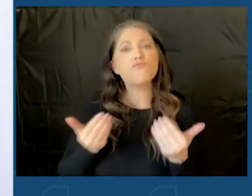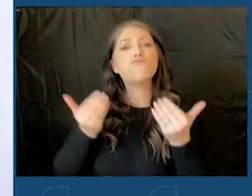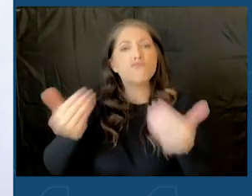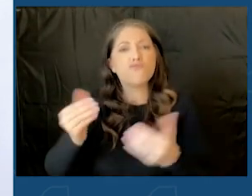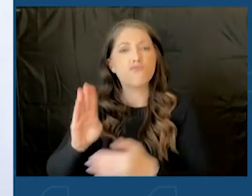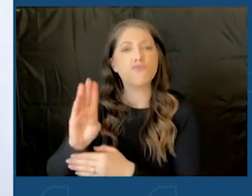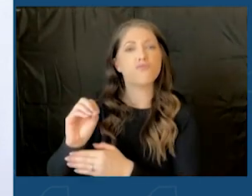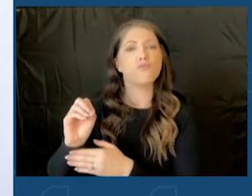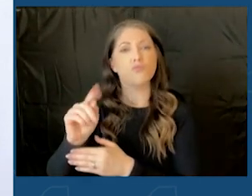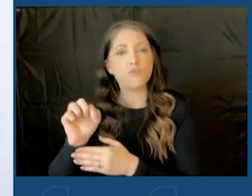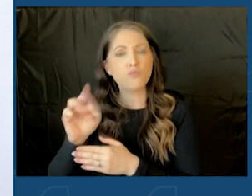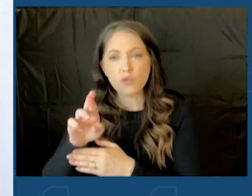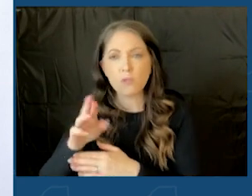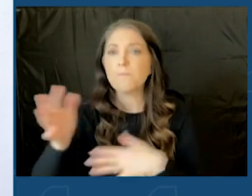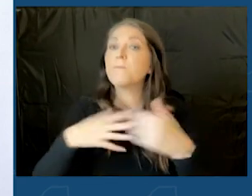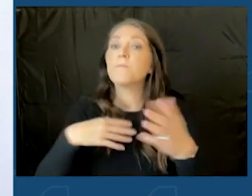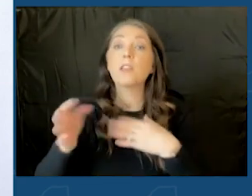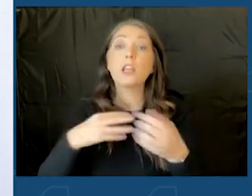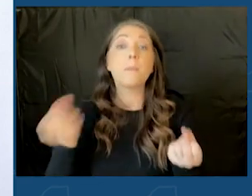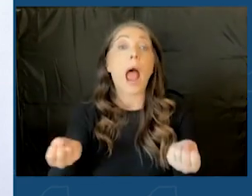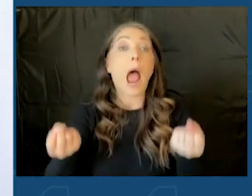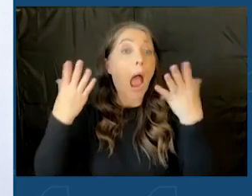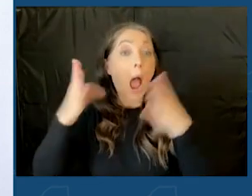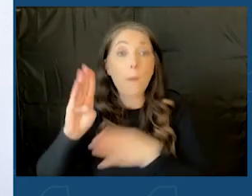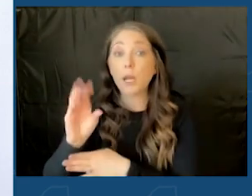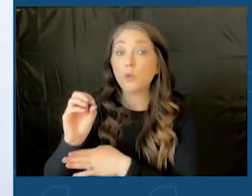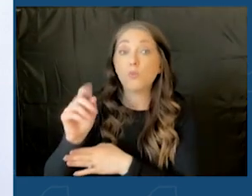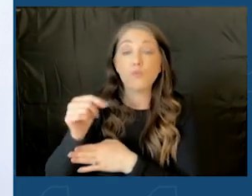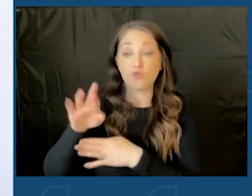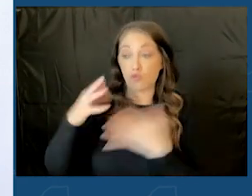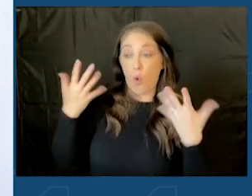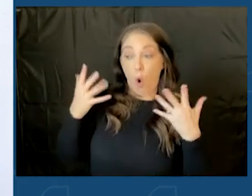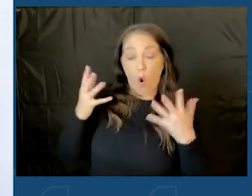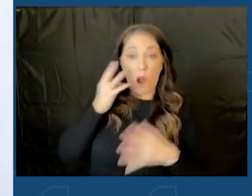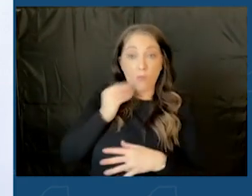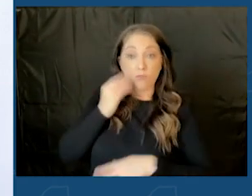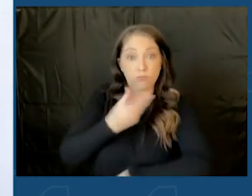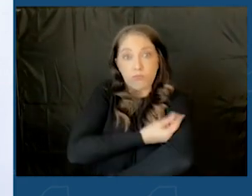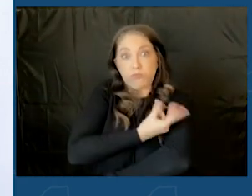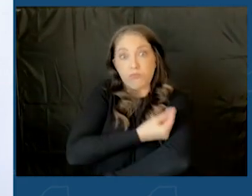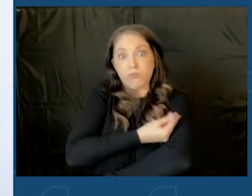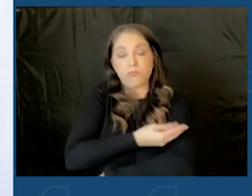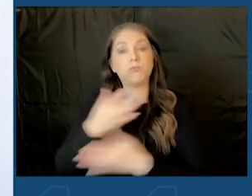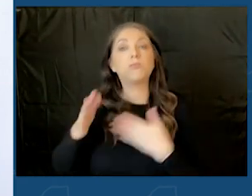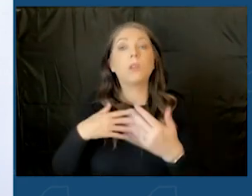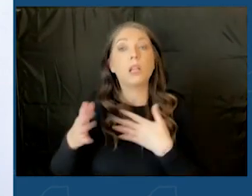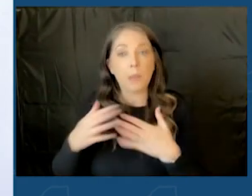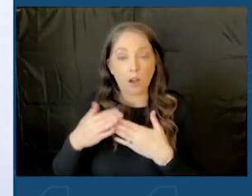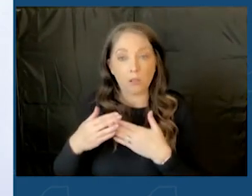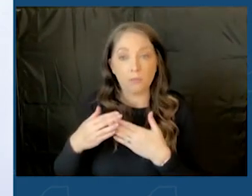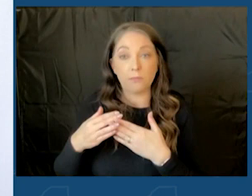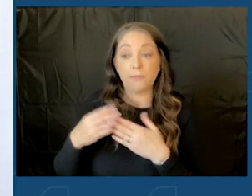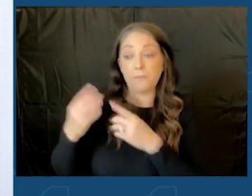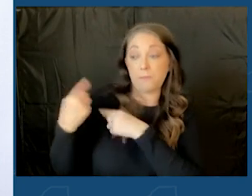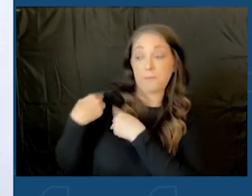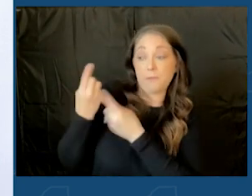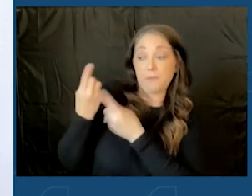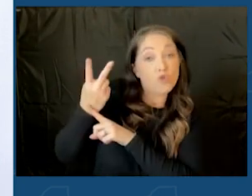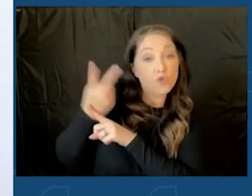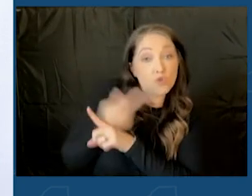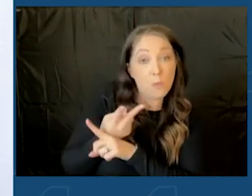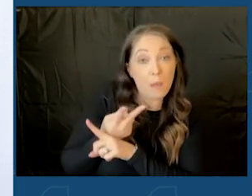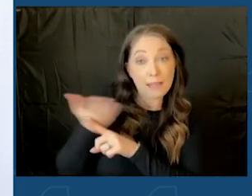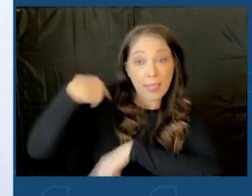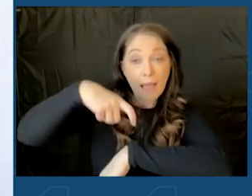doesn't matter how many boosters you've had before. If it's been 2 months since your last shot, you should